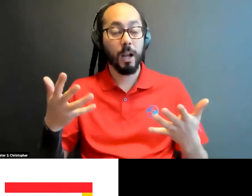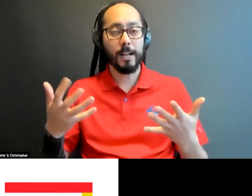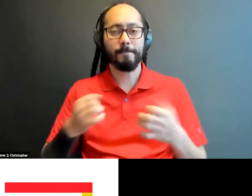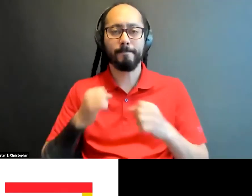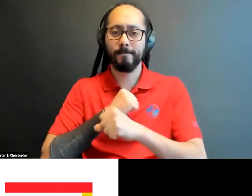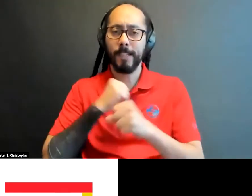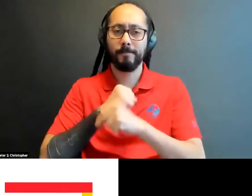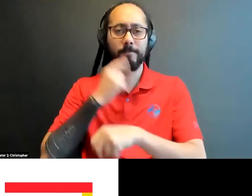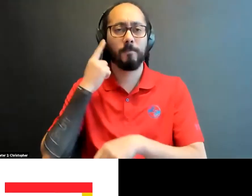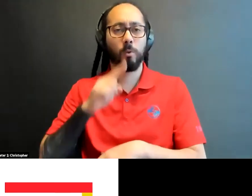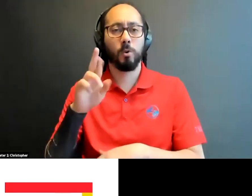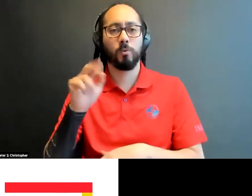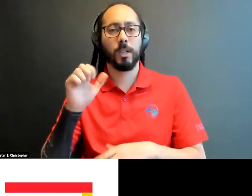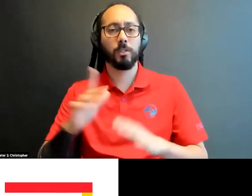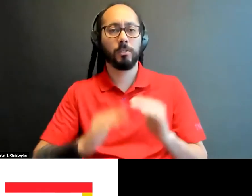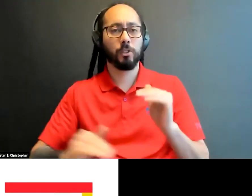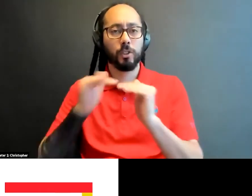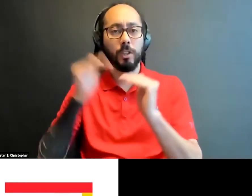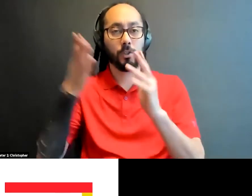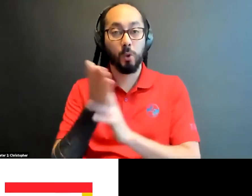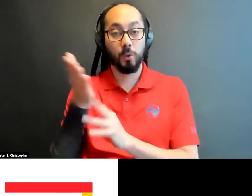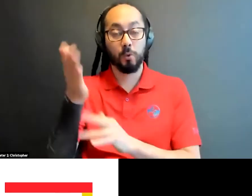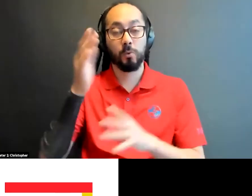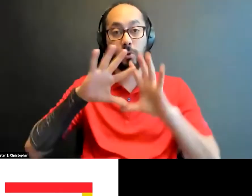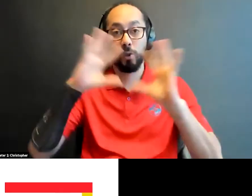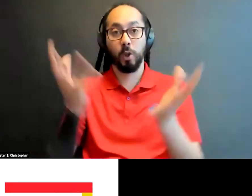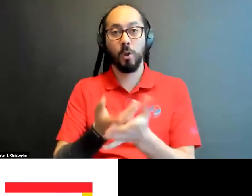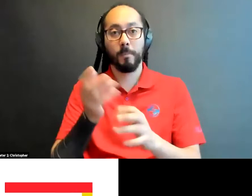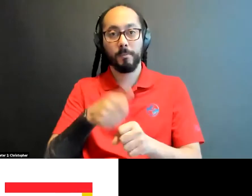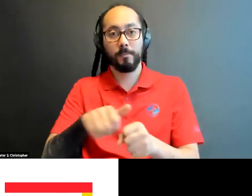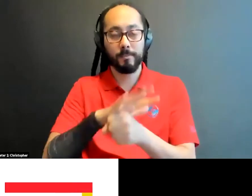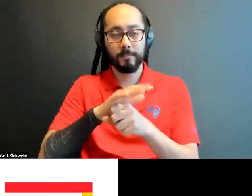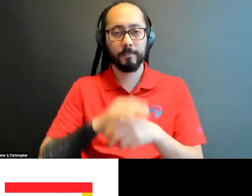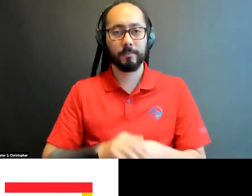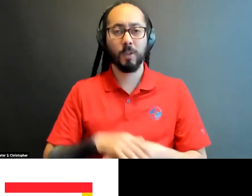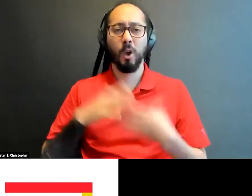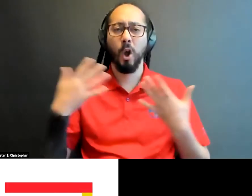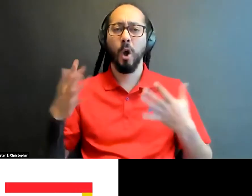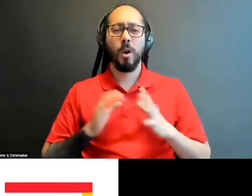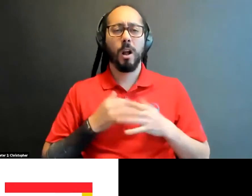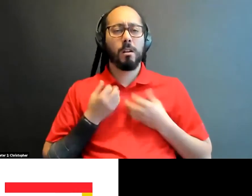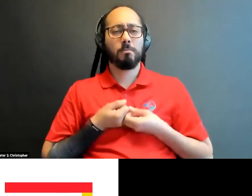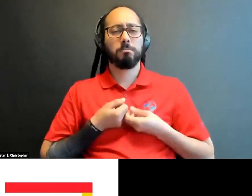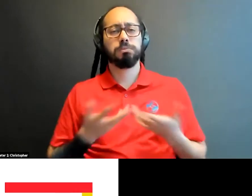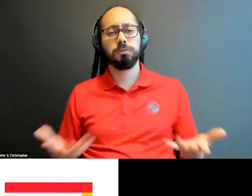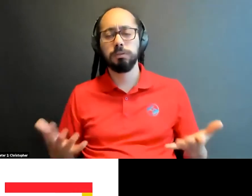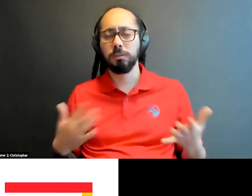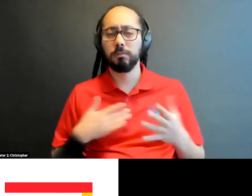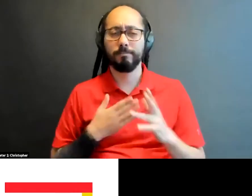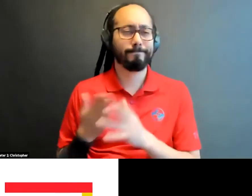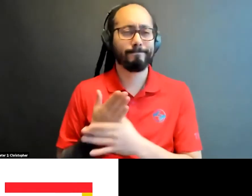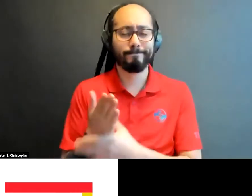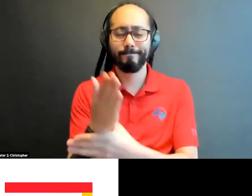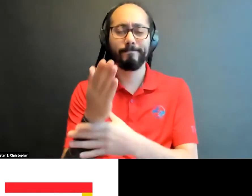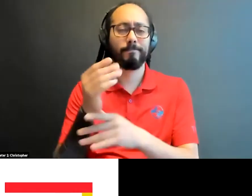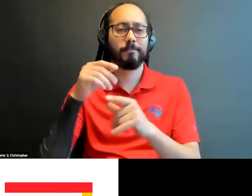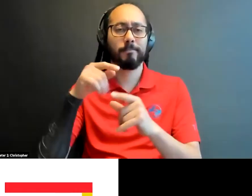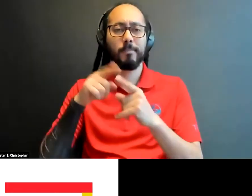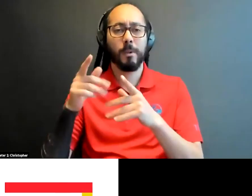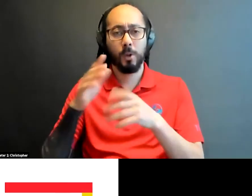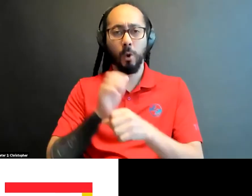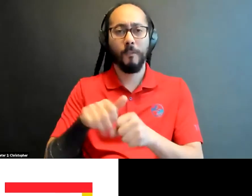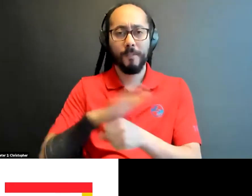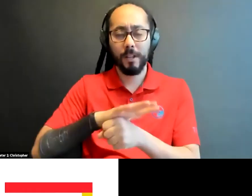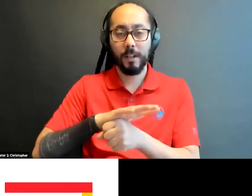pandemic. The emotional labor of navigating COVID-19, in addition to the barriers and oppressions of structural and